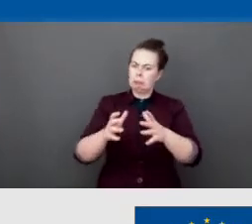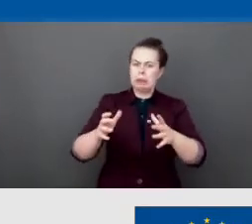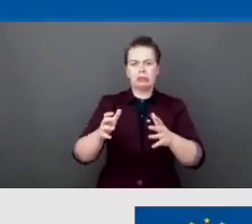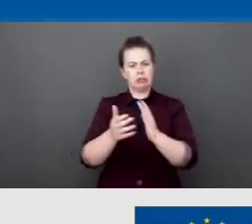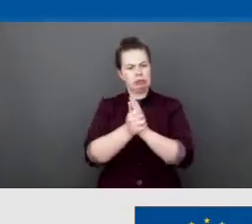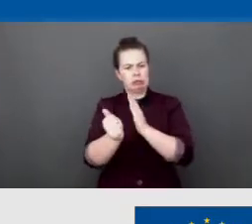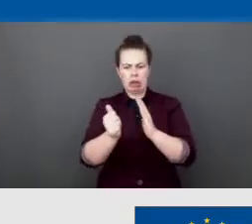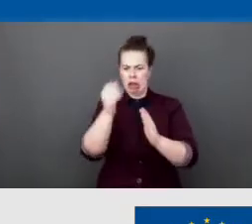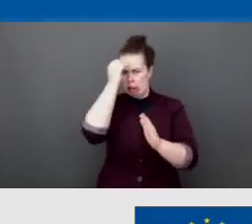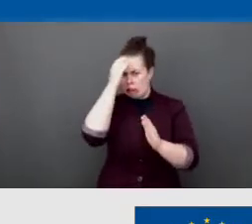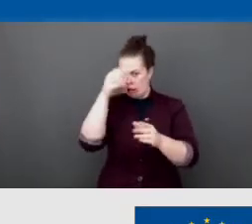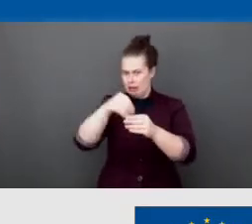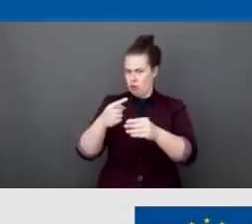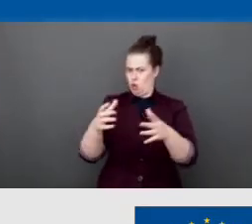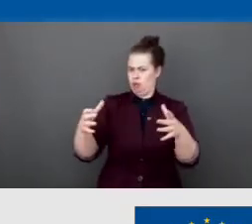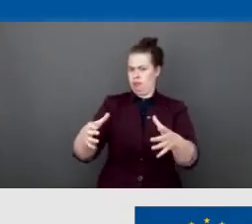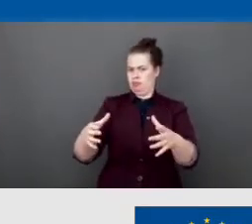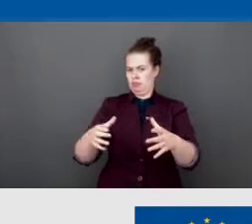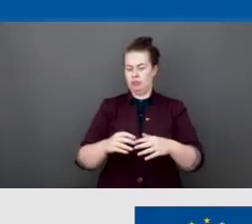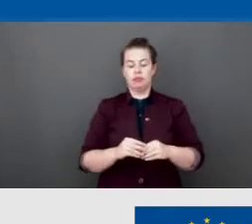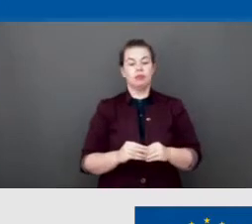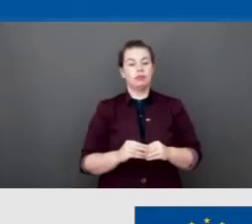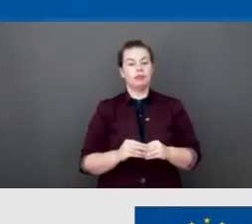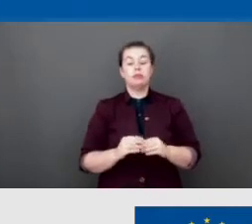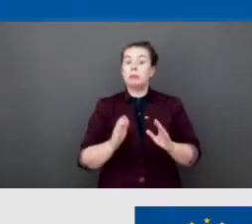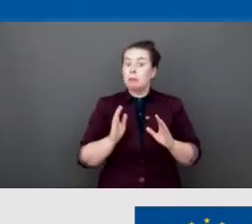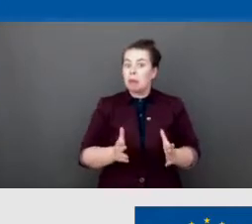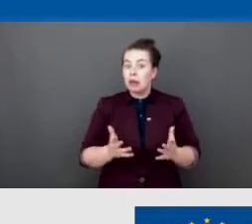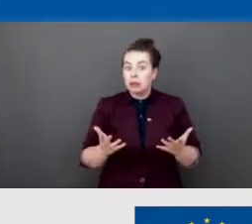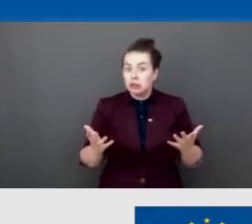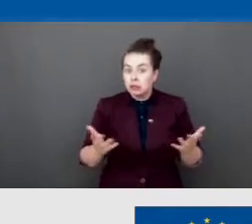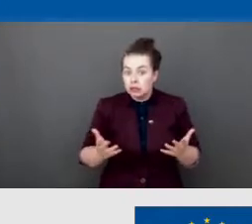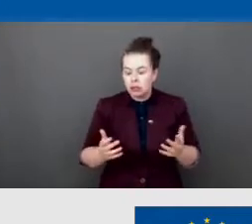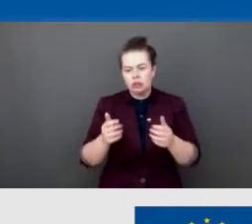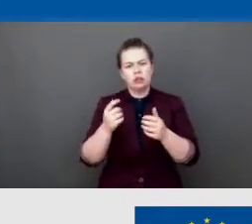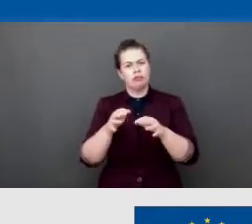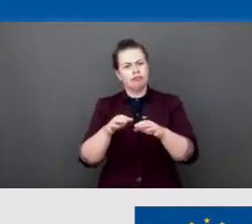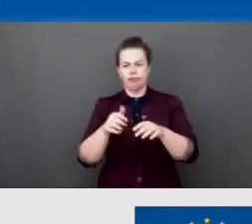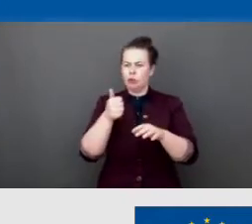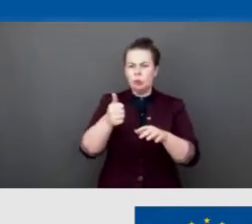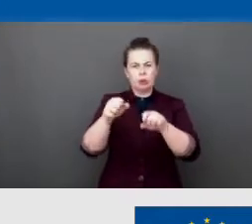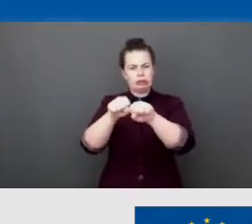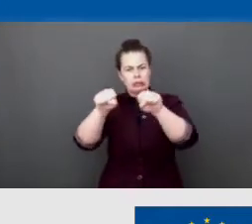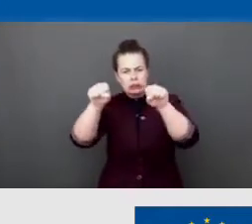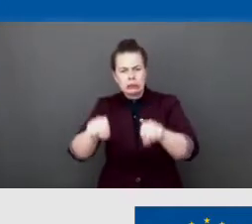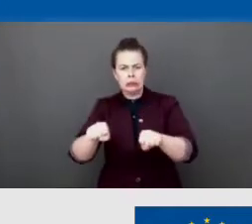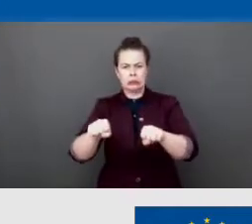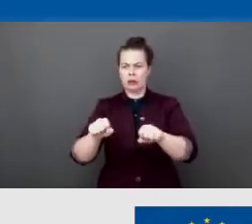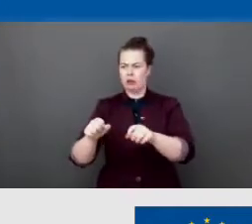health care, building up a network of health and social services. The functional reconstruction